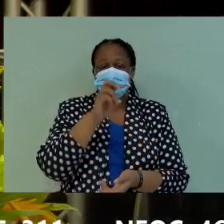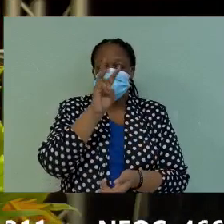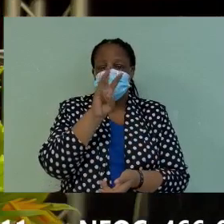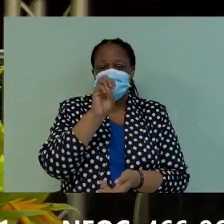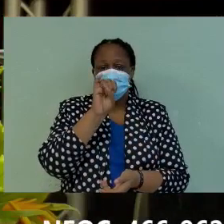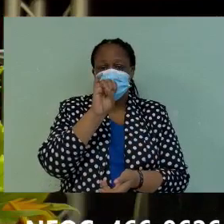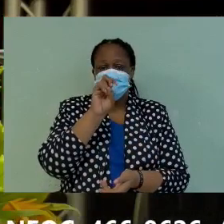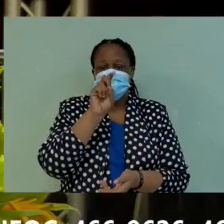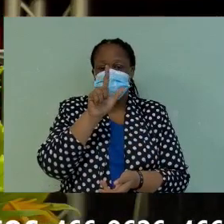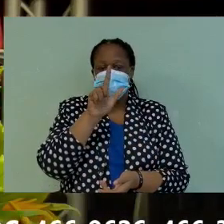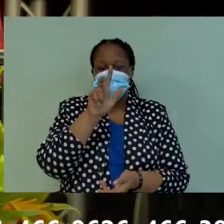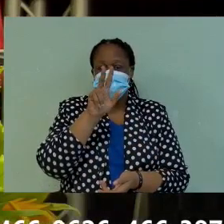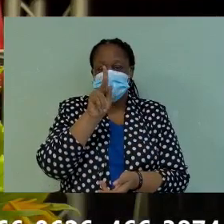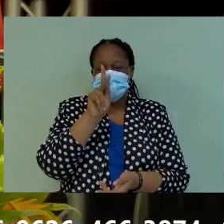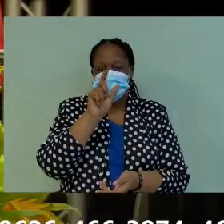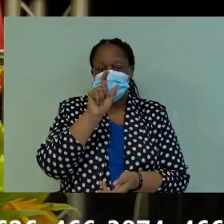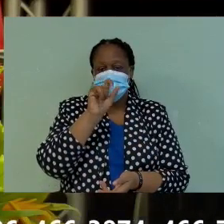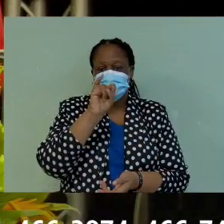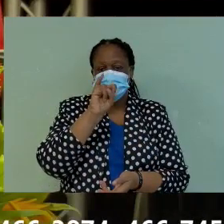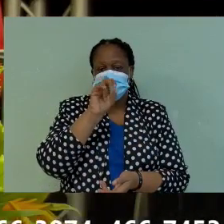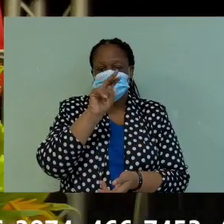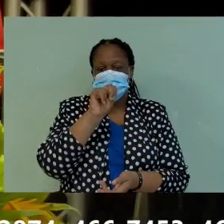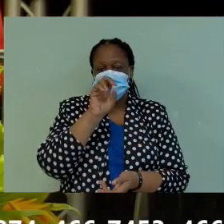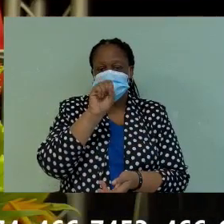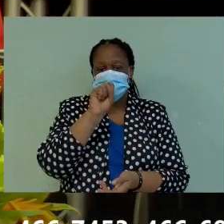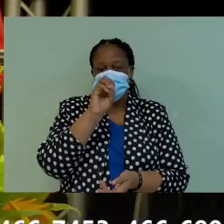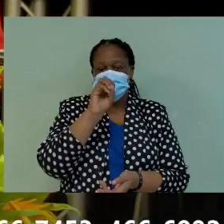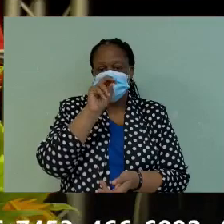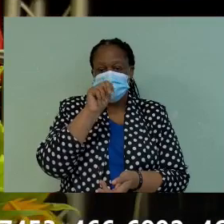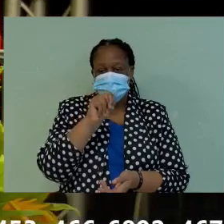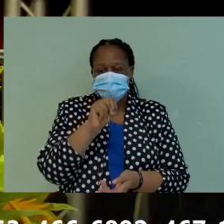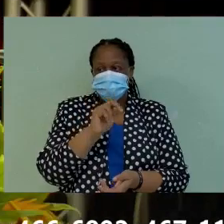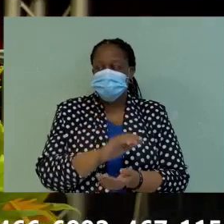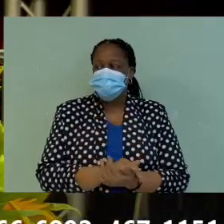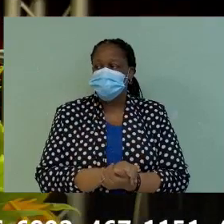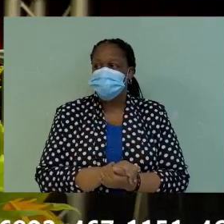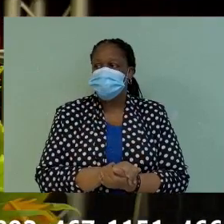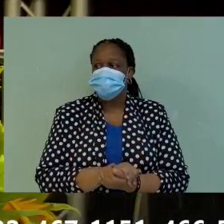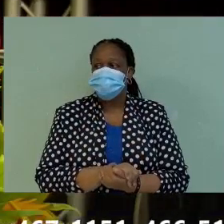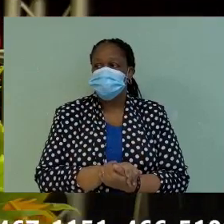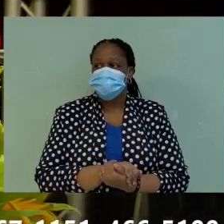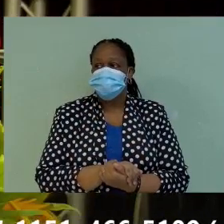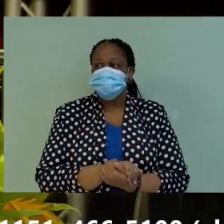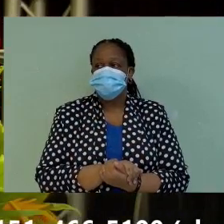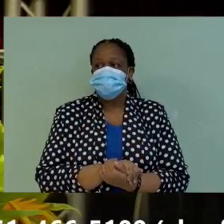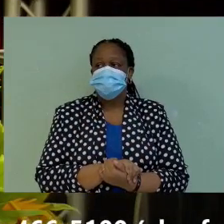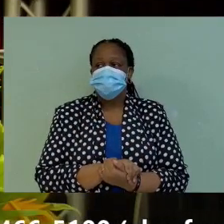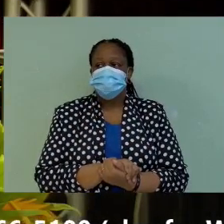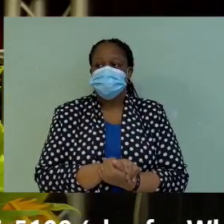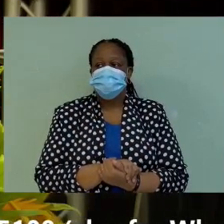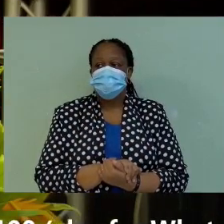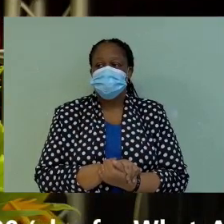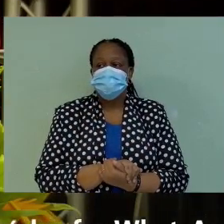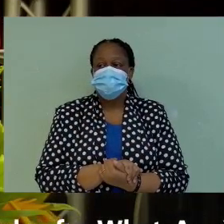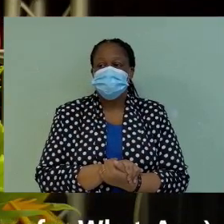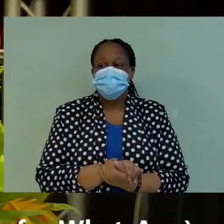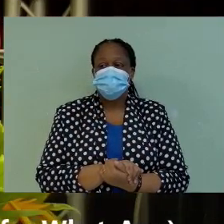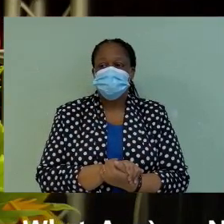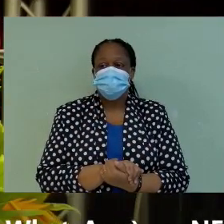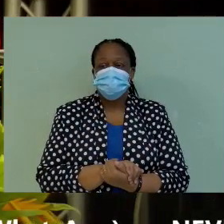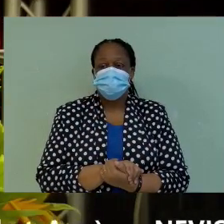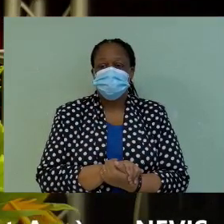General Hospital, to give us a presentation entitled The Journey of One of